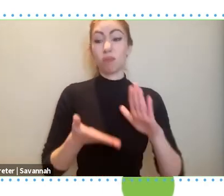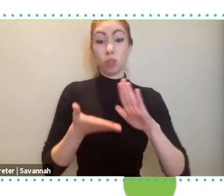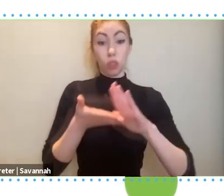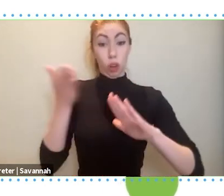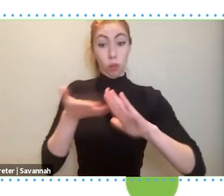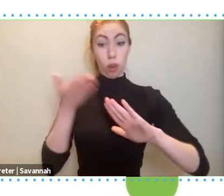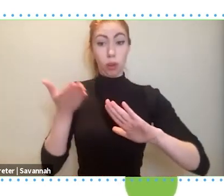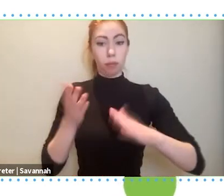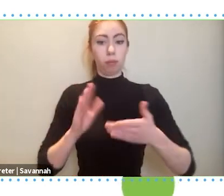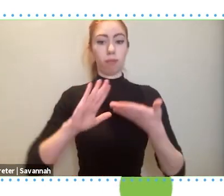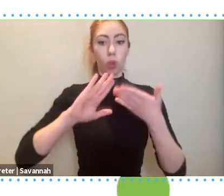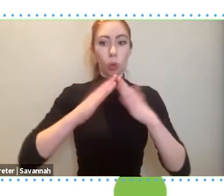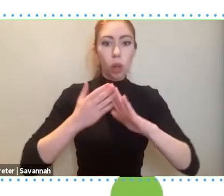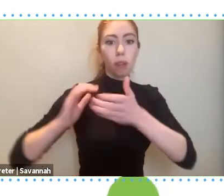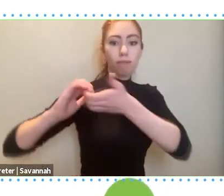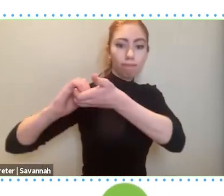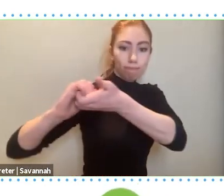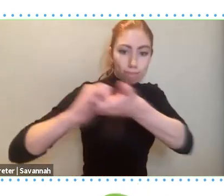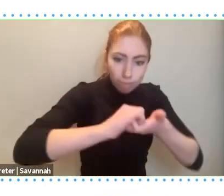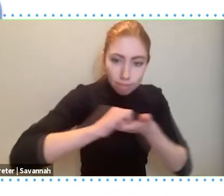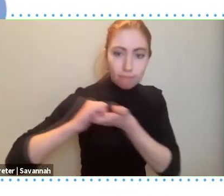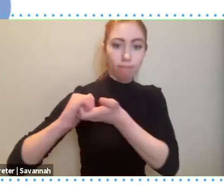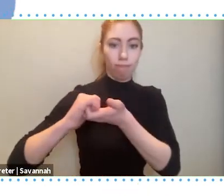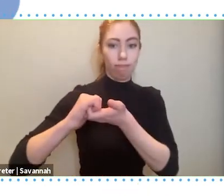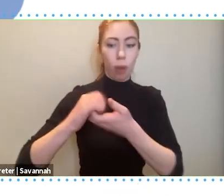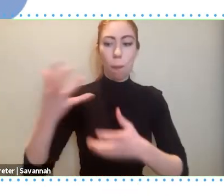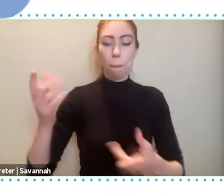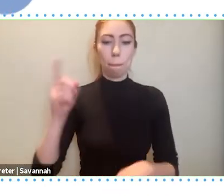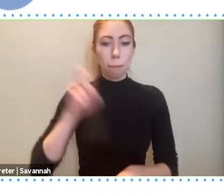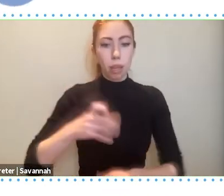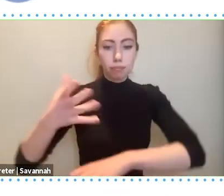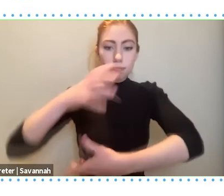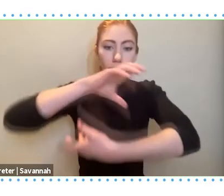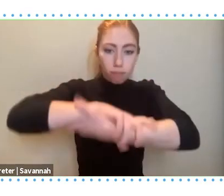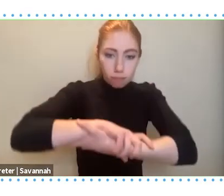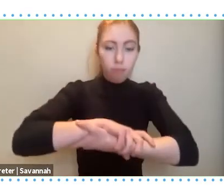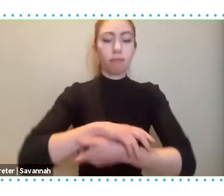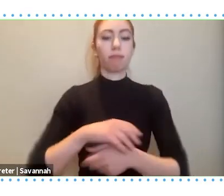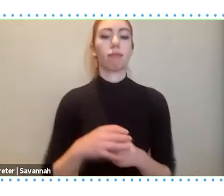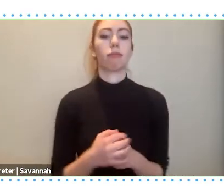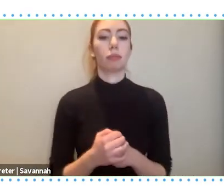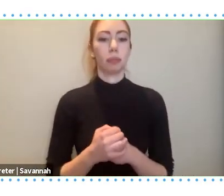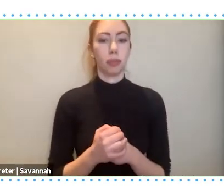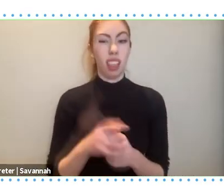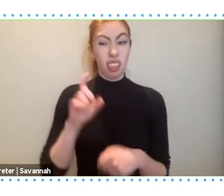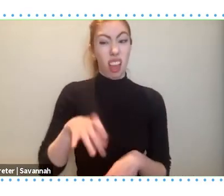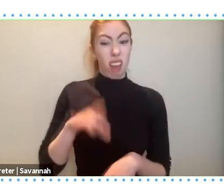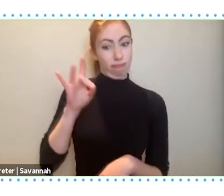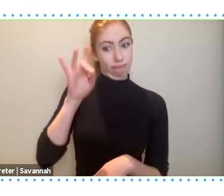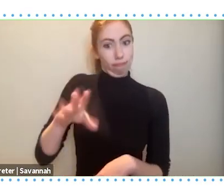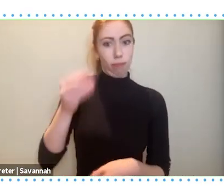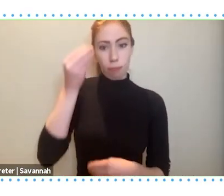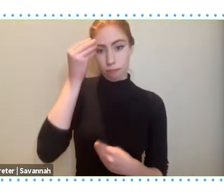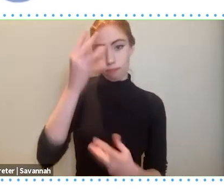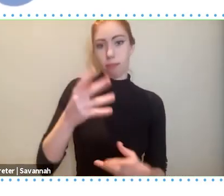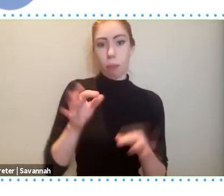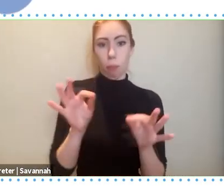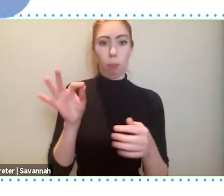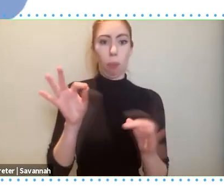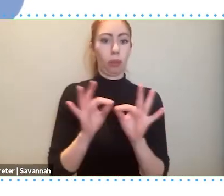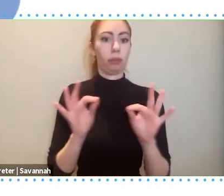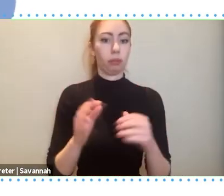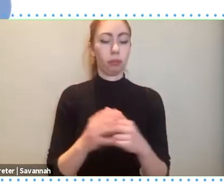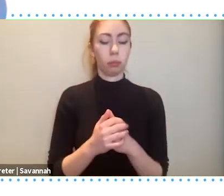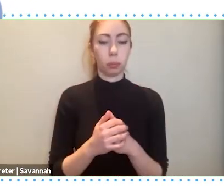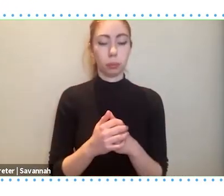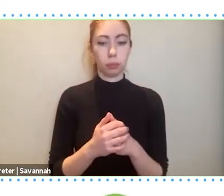collaborative responsibility. And I think this is a really key piece for us to think about. It's a series of functions to be carried out by the organization, and the